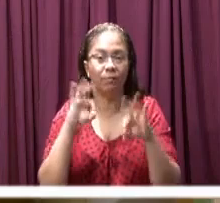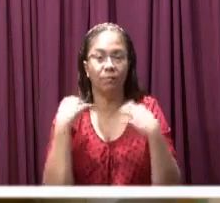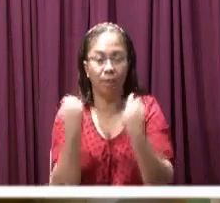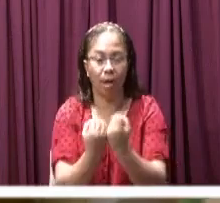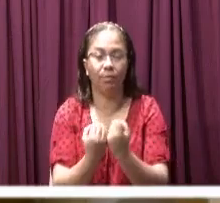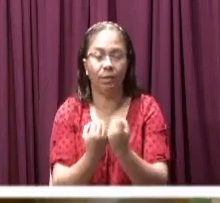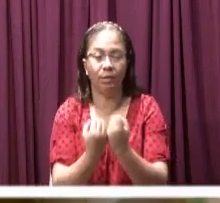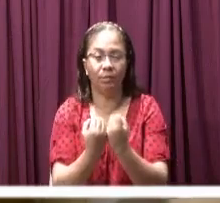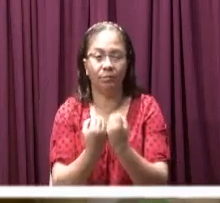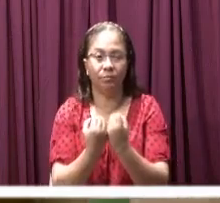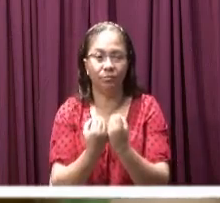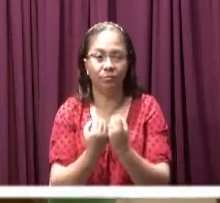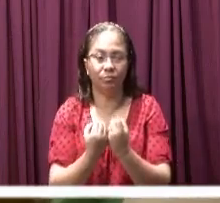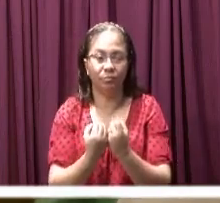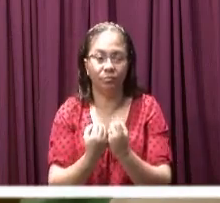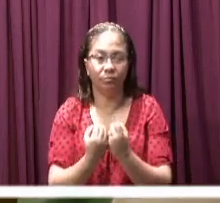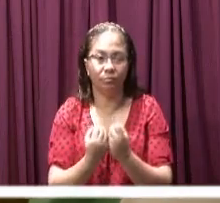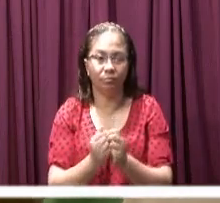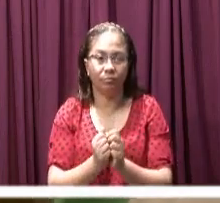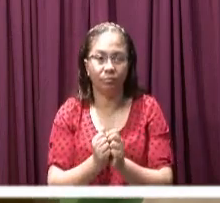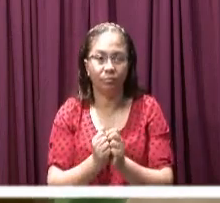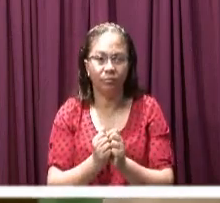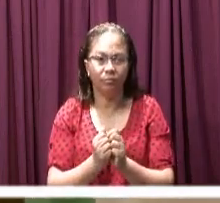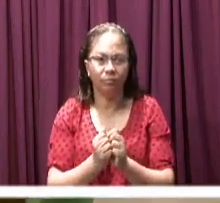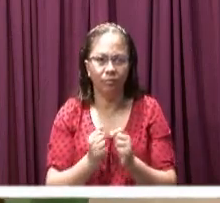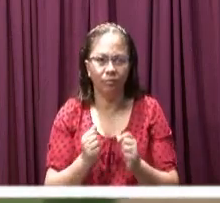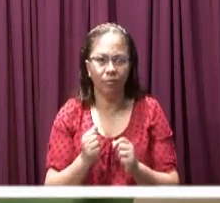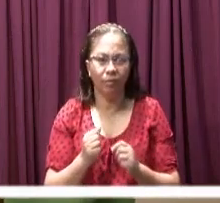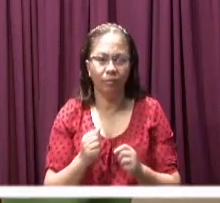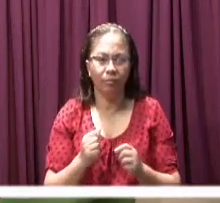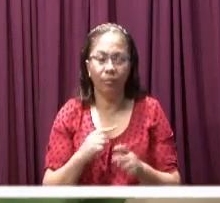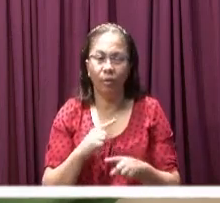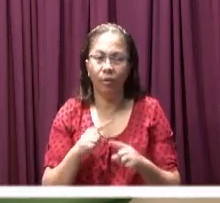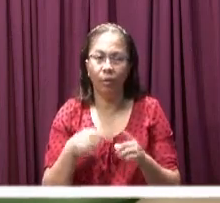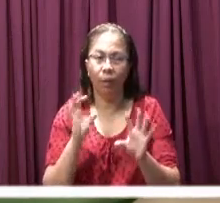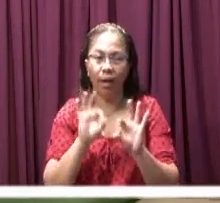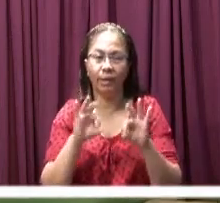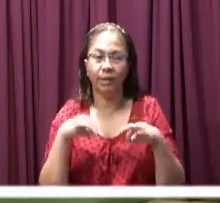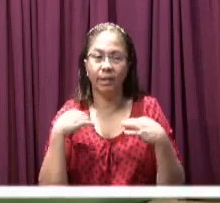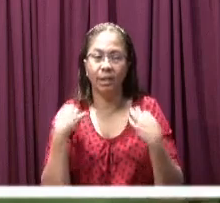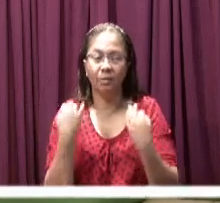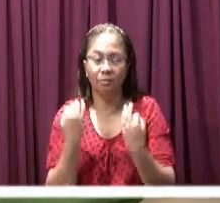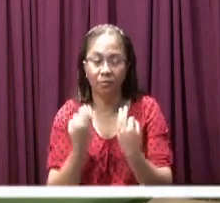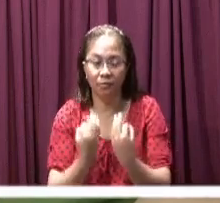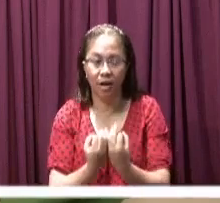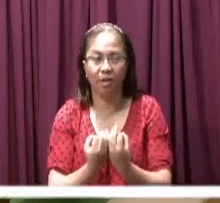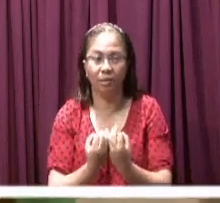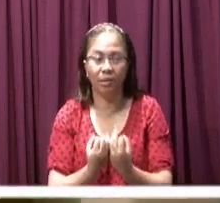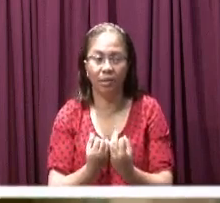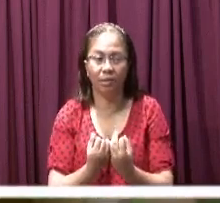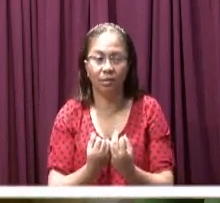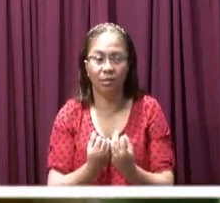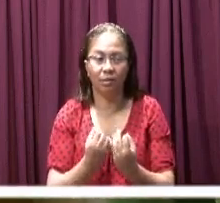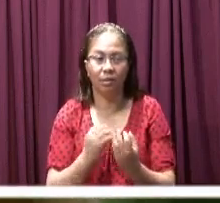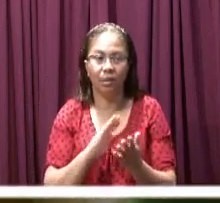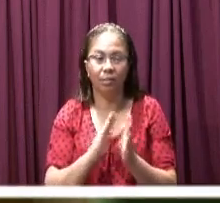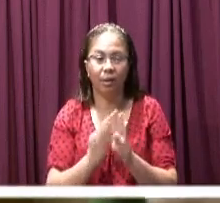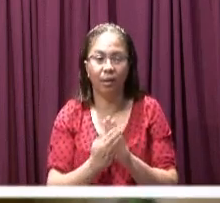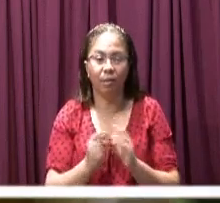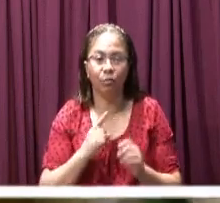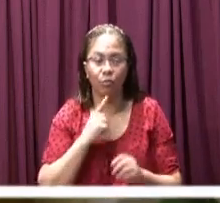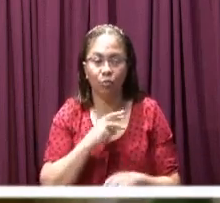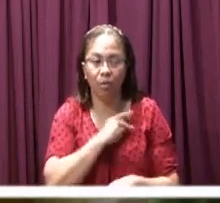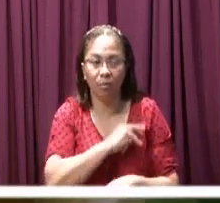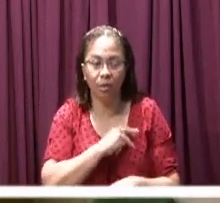He shared His mission with the family. And when the family is what it is supposed to be, then in the